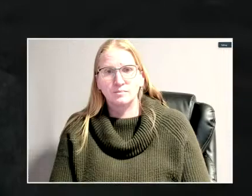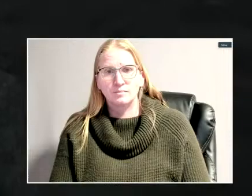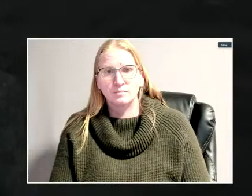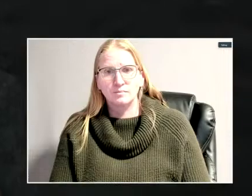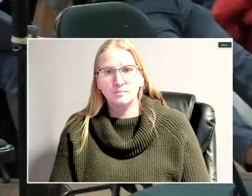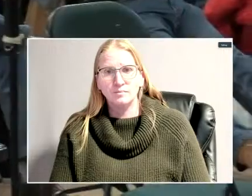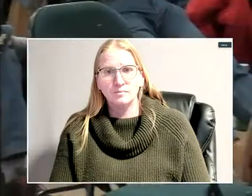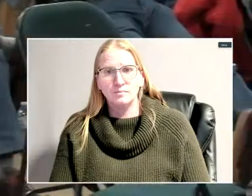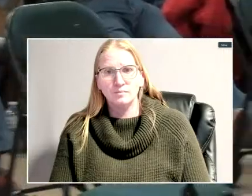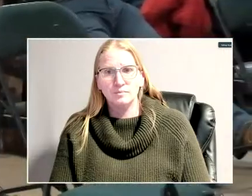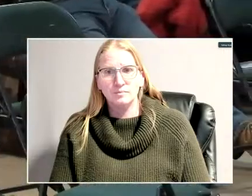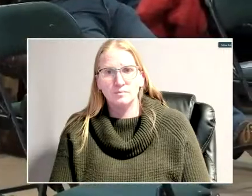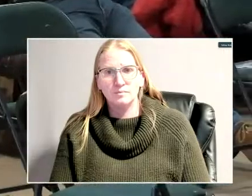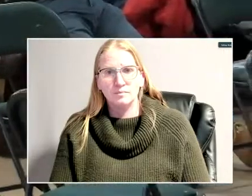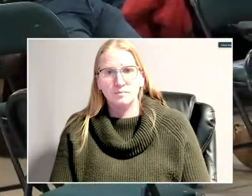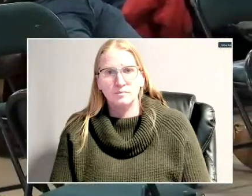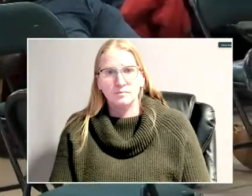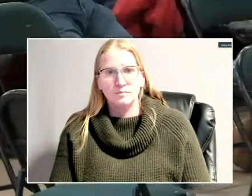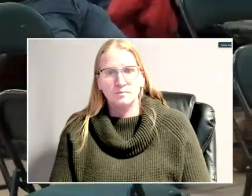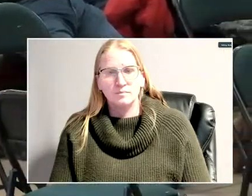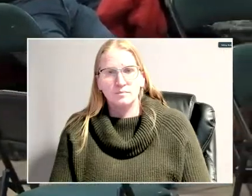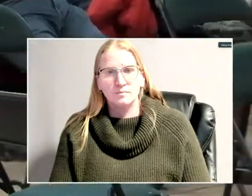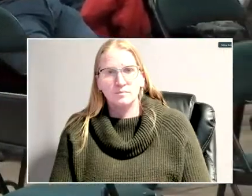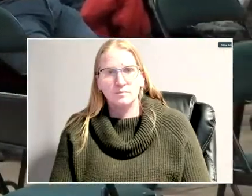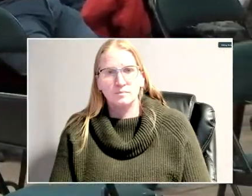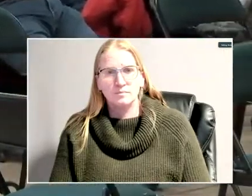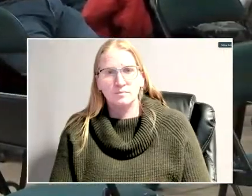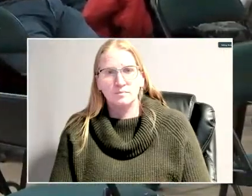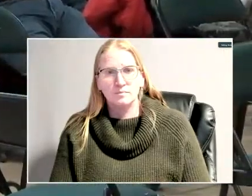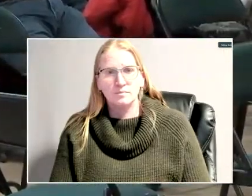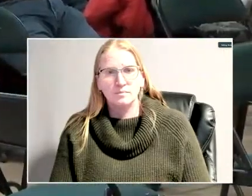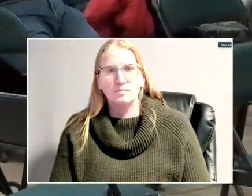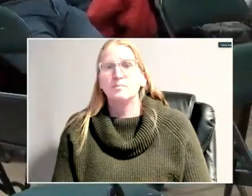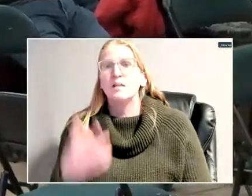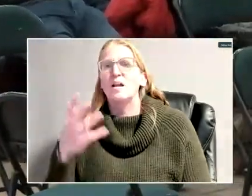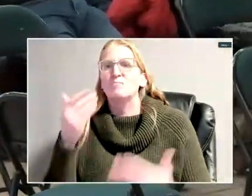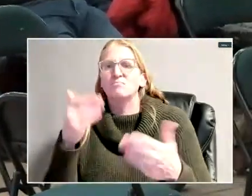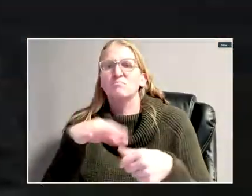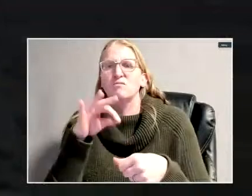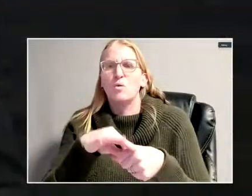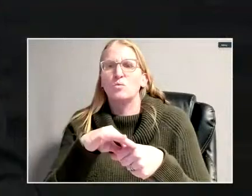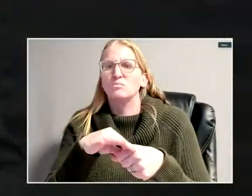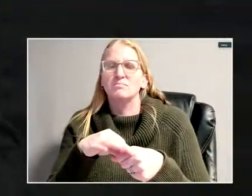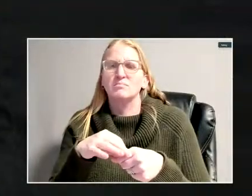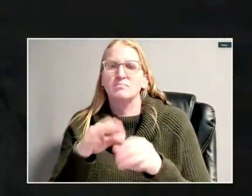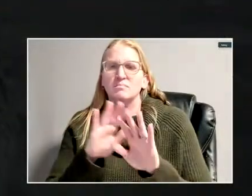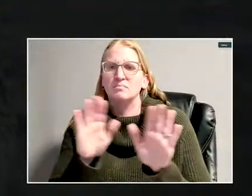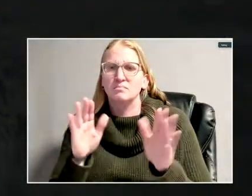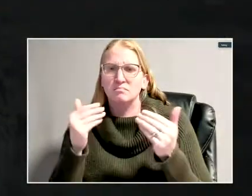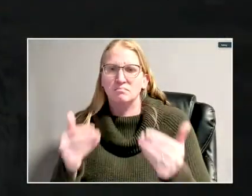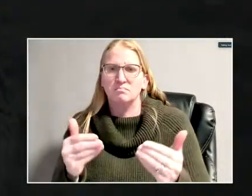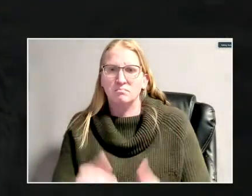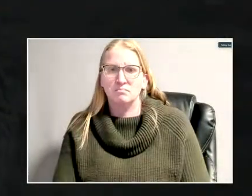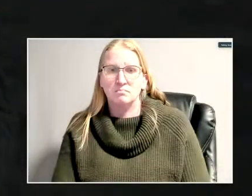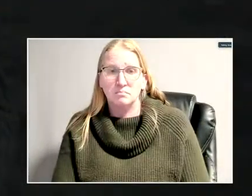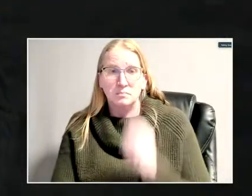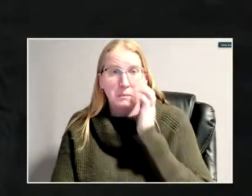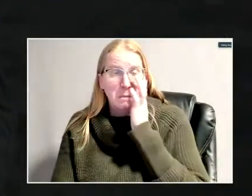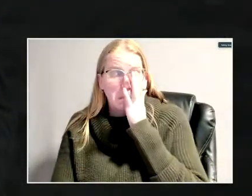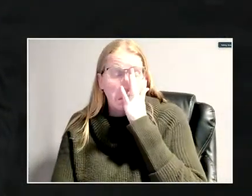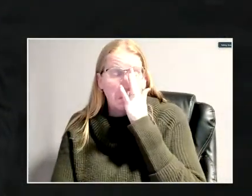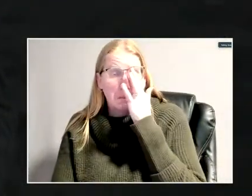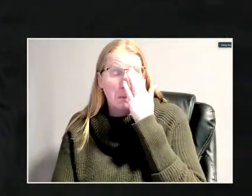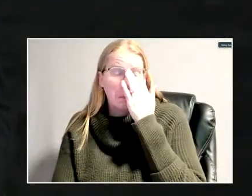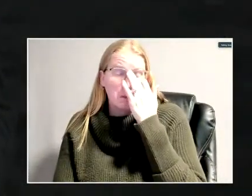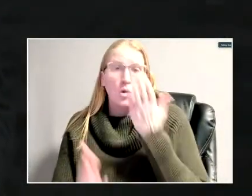silbert Sonia silbert District 9 I'd like to call the question second it's been moved and seconded to call